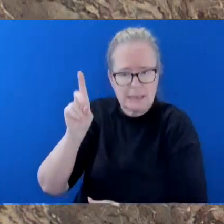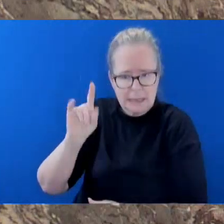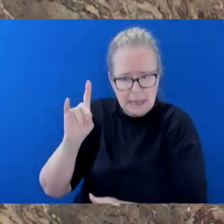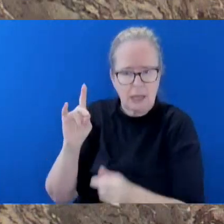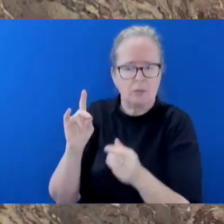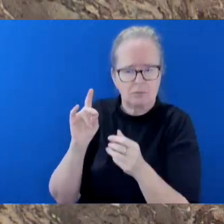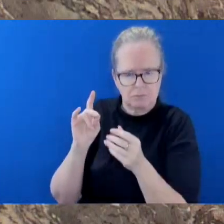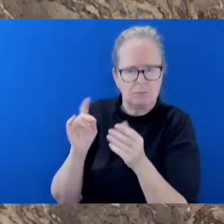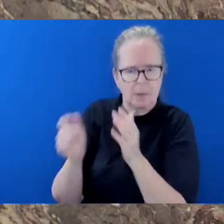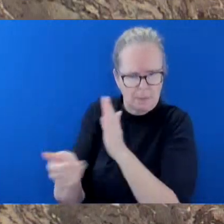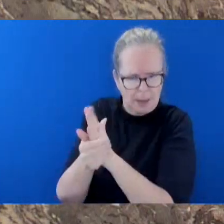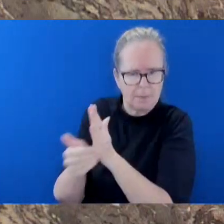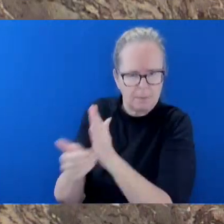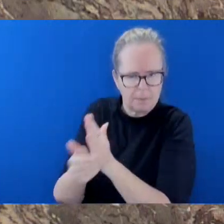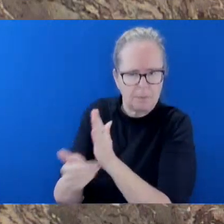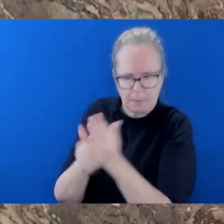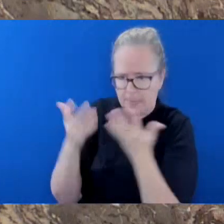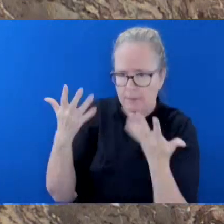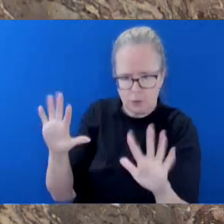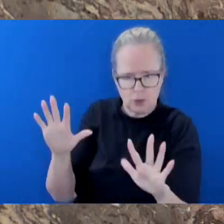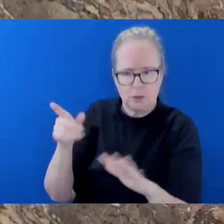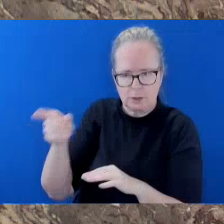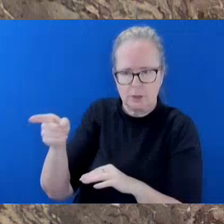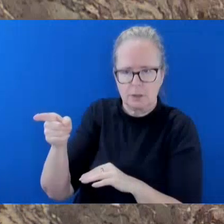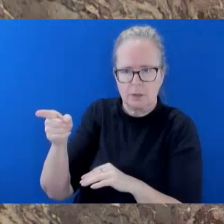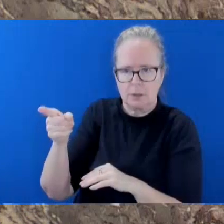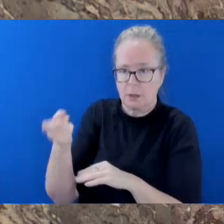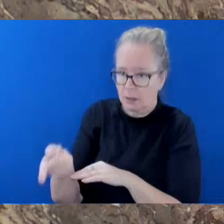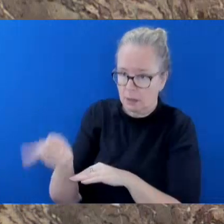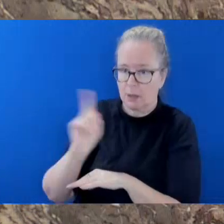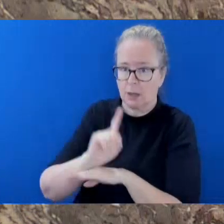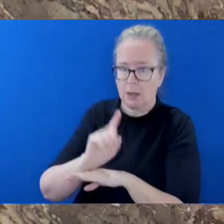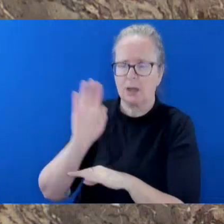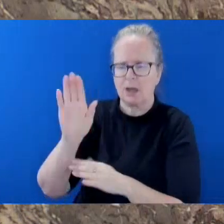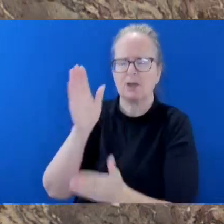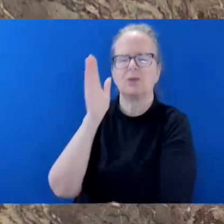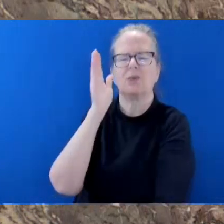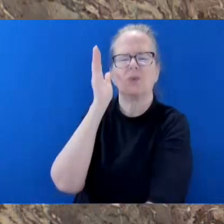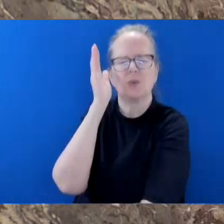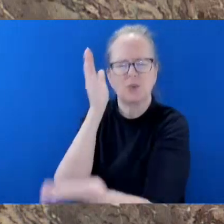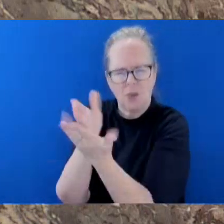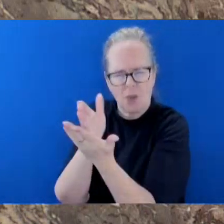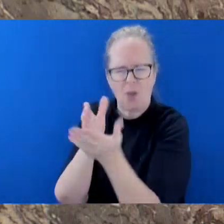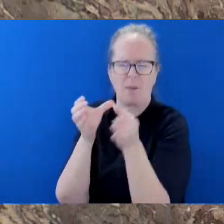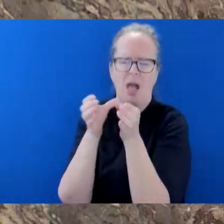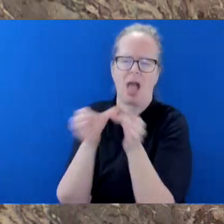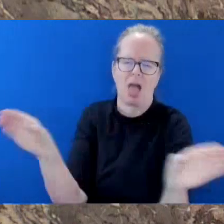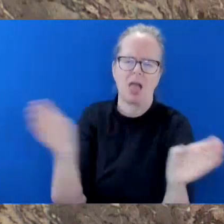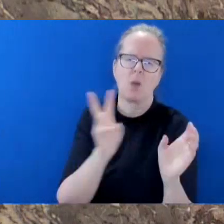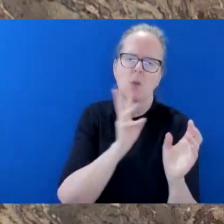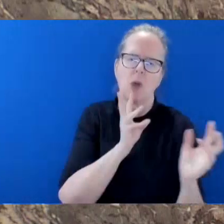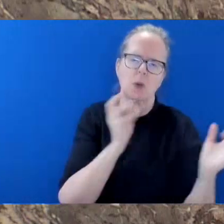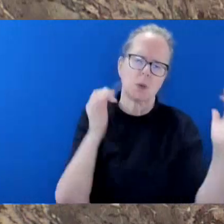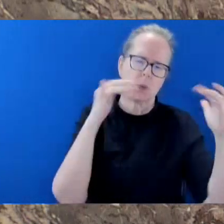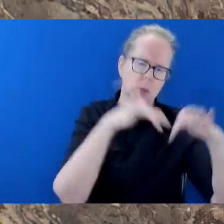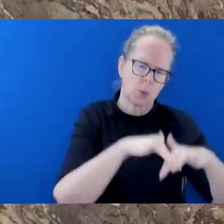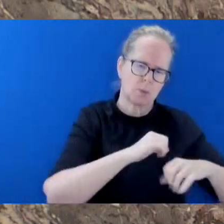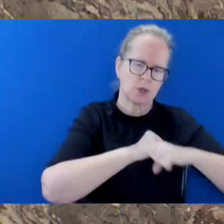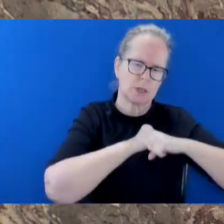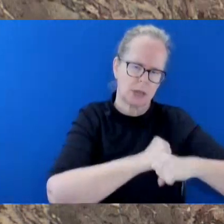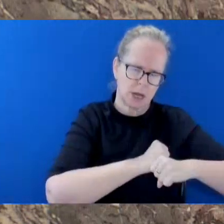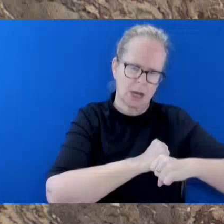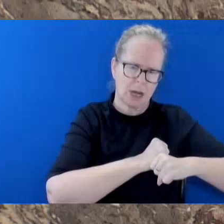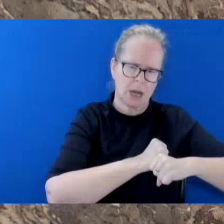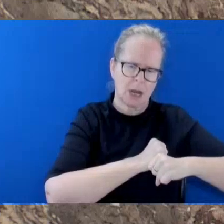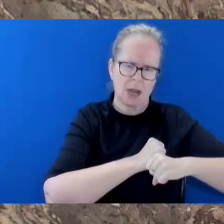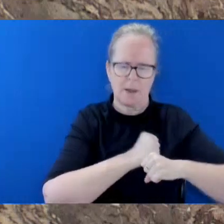halt this divisive watershed security strategy, ensuring that when it comes to all public land and